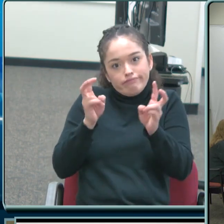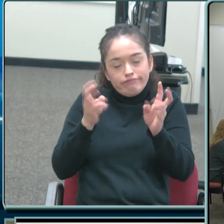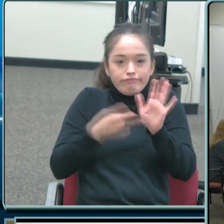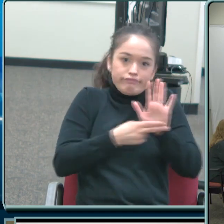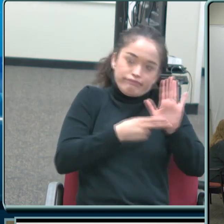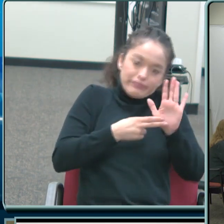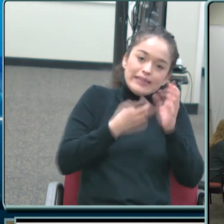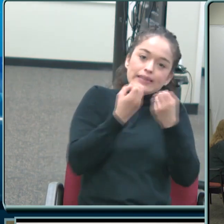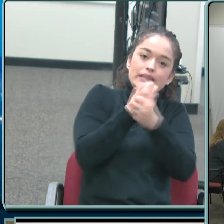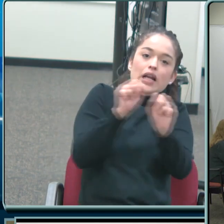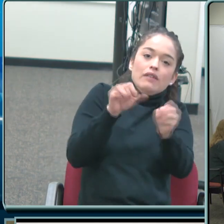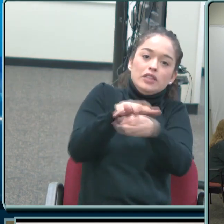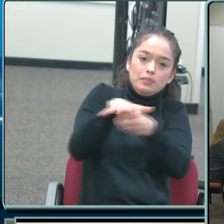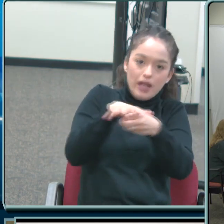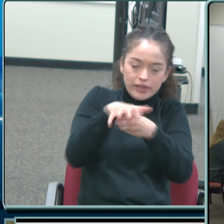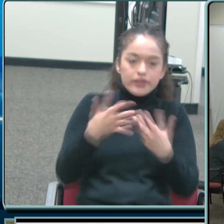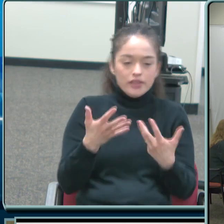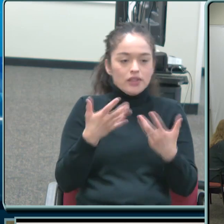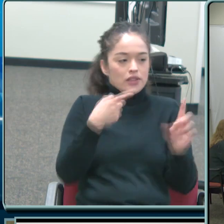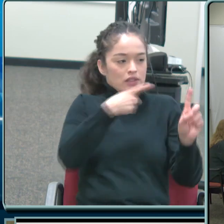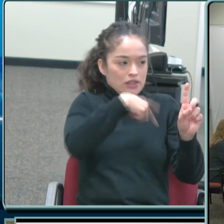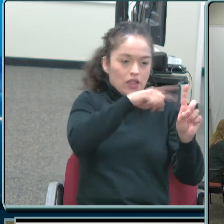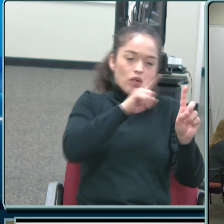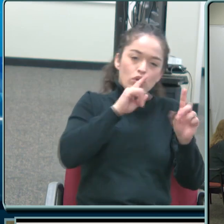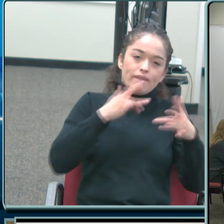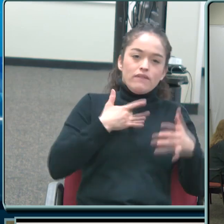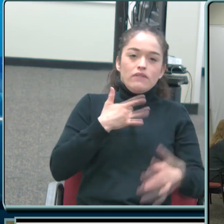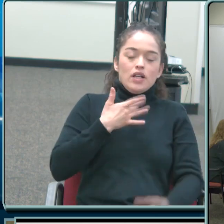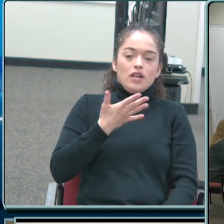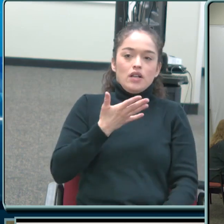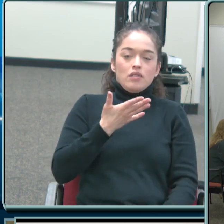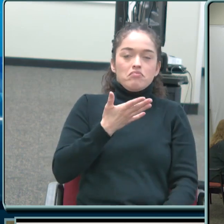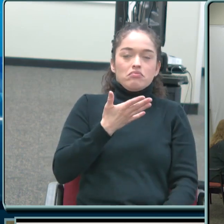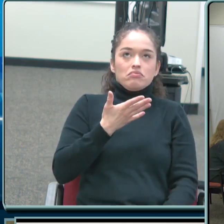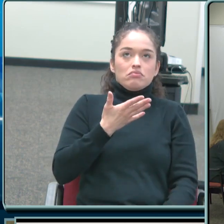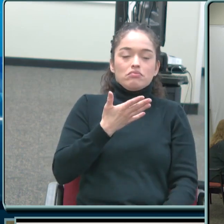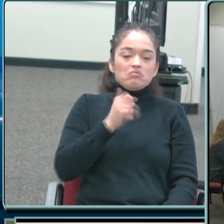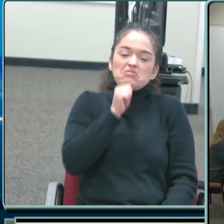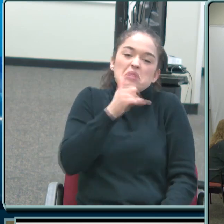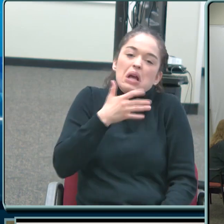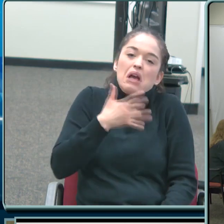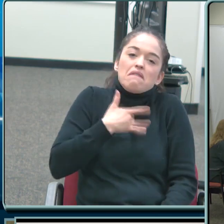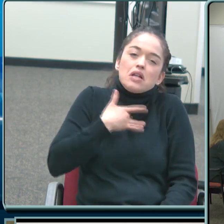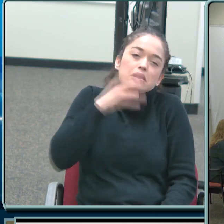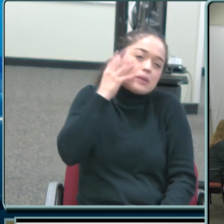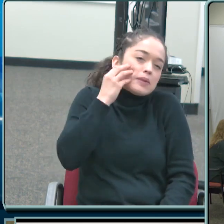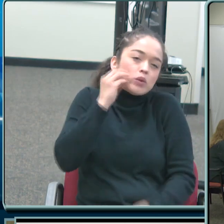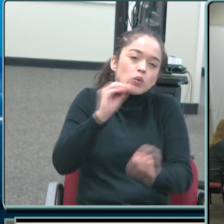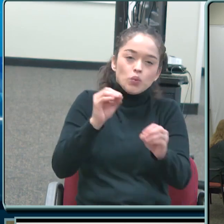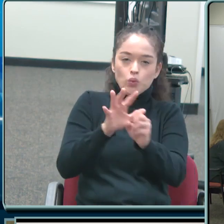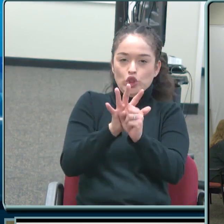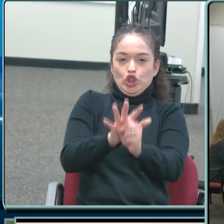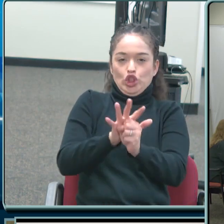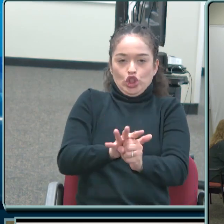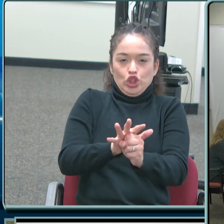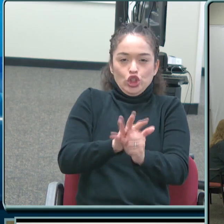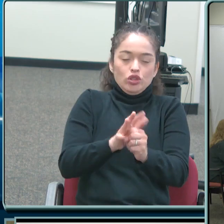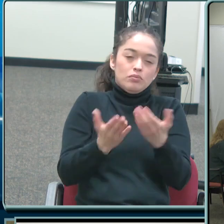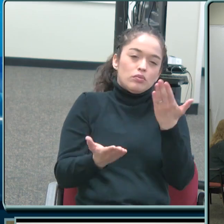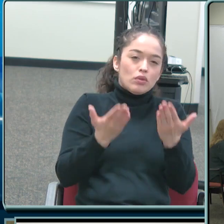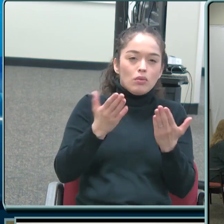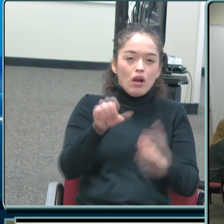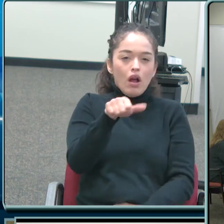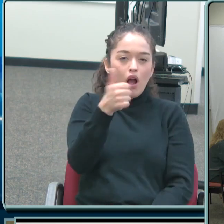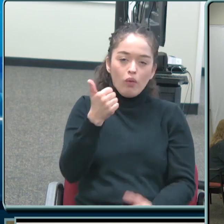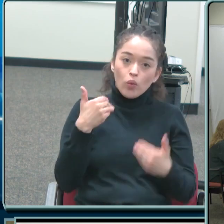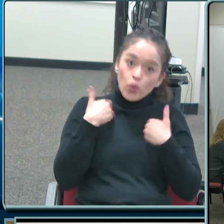youth a safe space, and they feel they don't experience that pressure from maybe